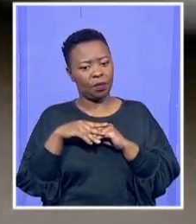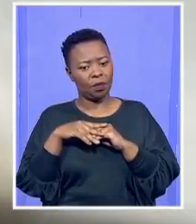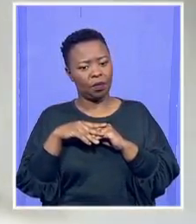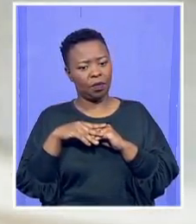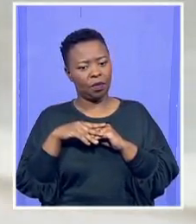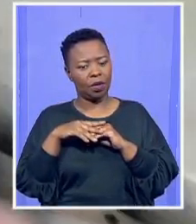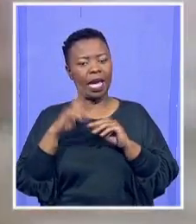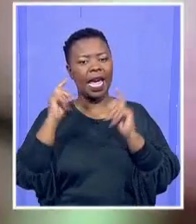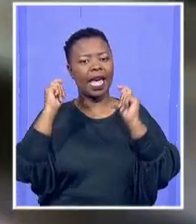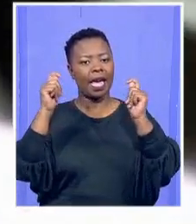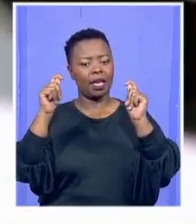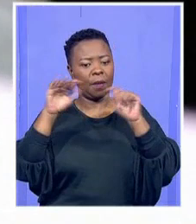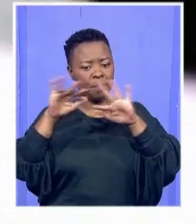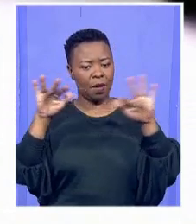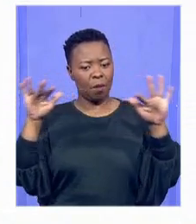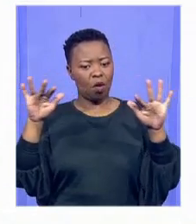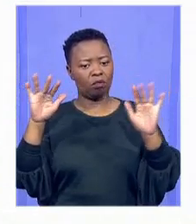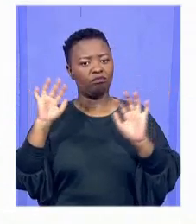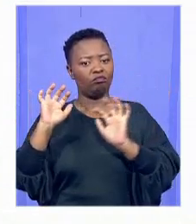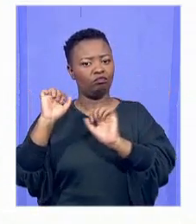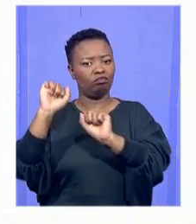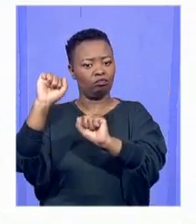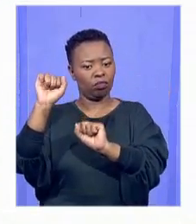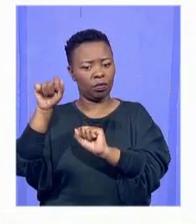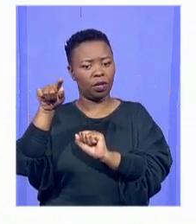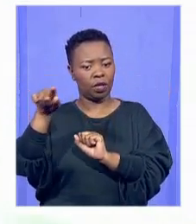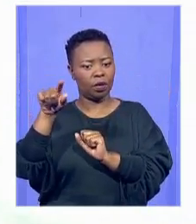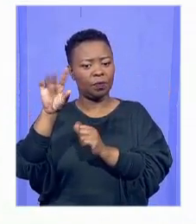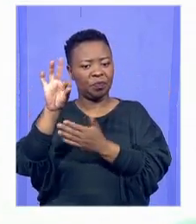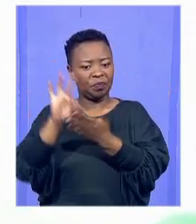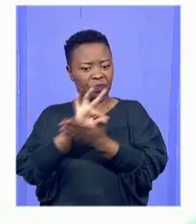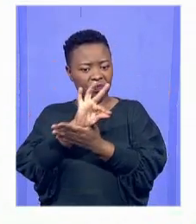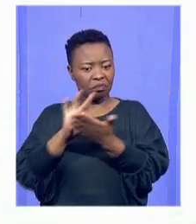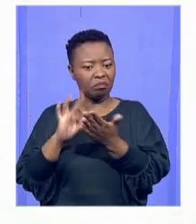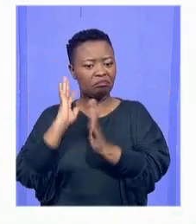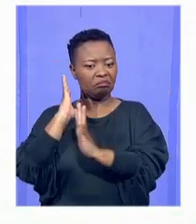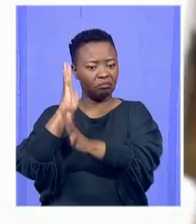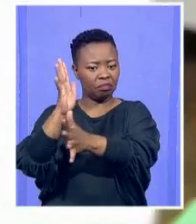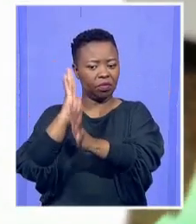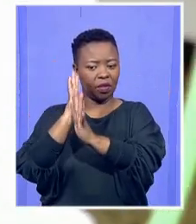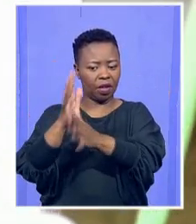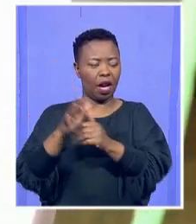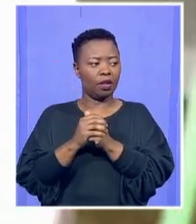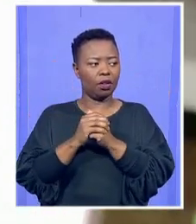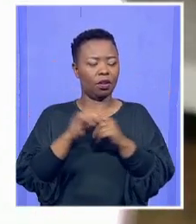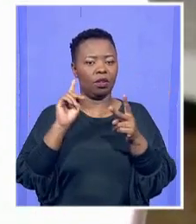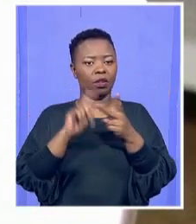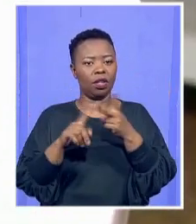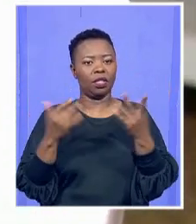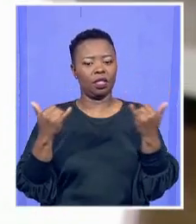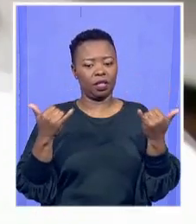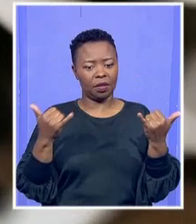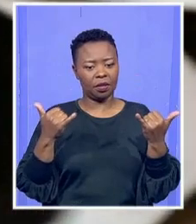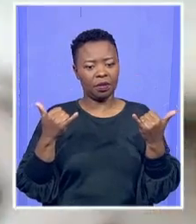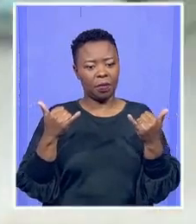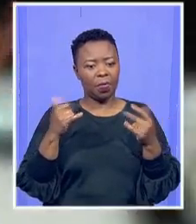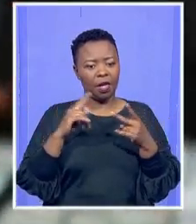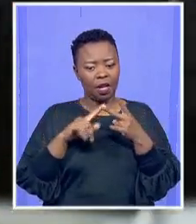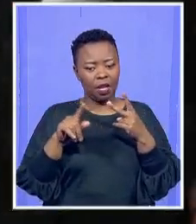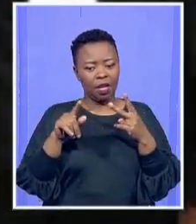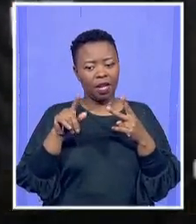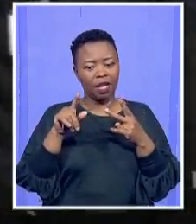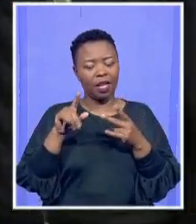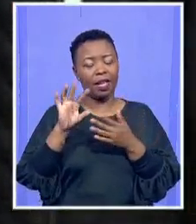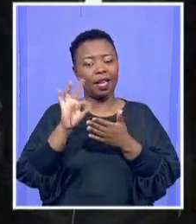of Kenyans who are rallying to take to the polls today. And of course, we're monitoring many things at this particular